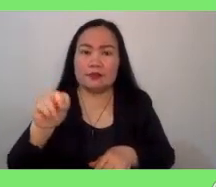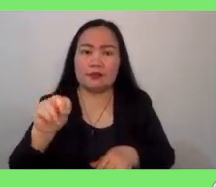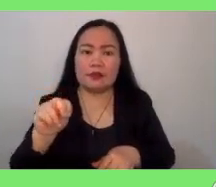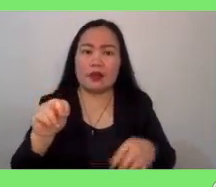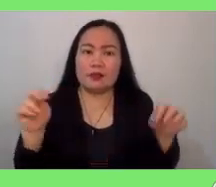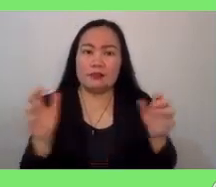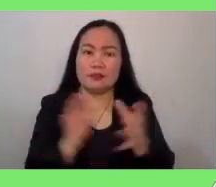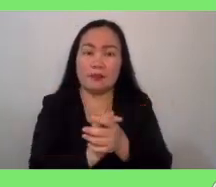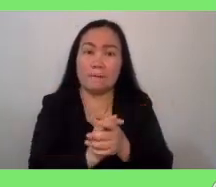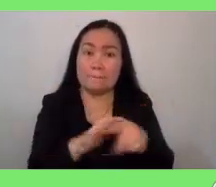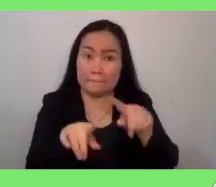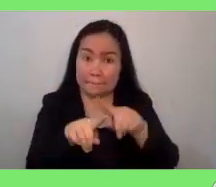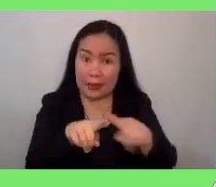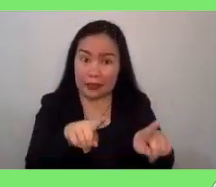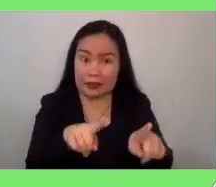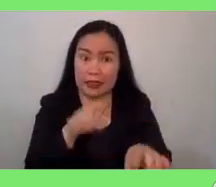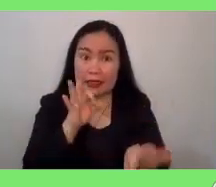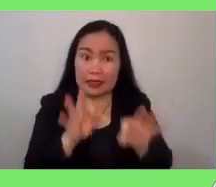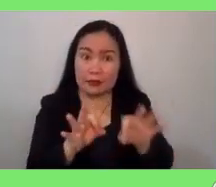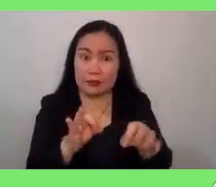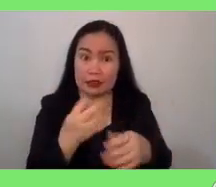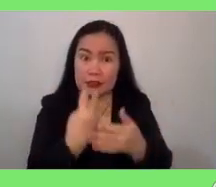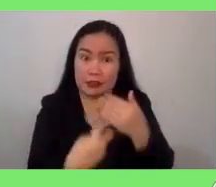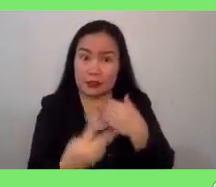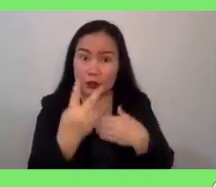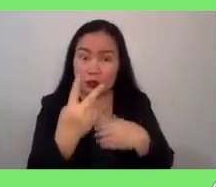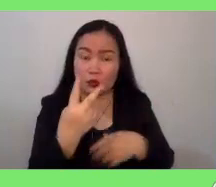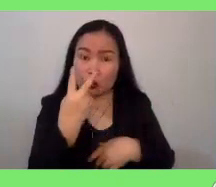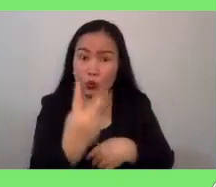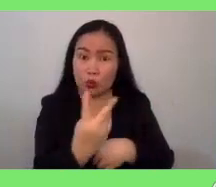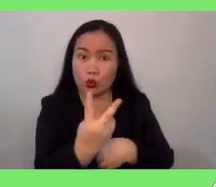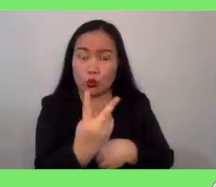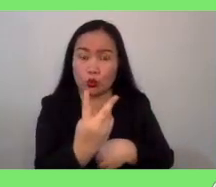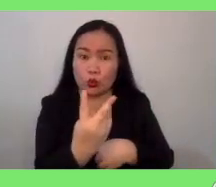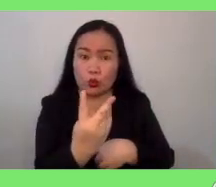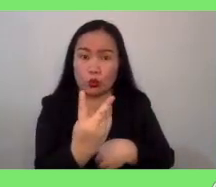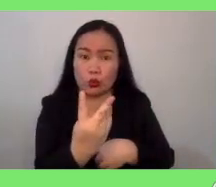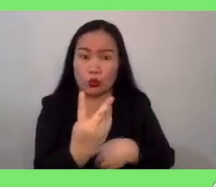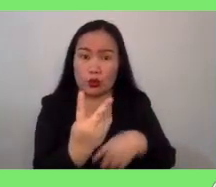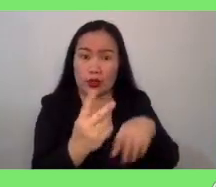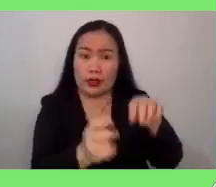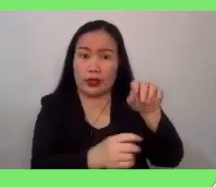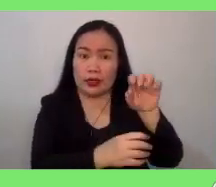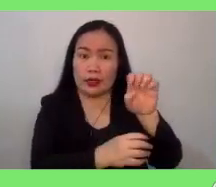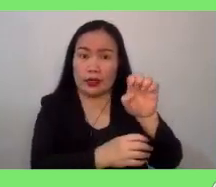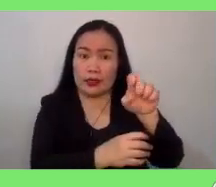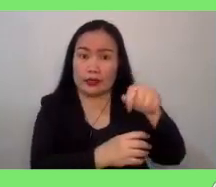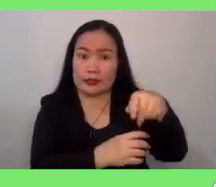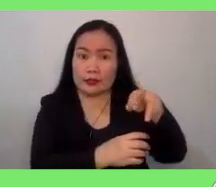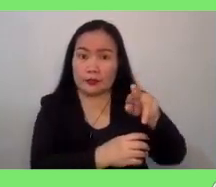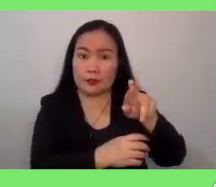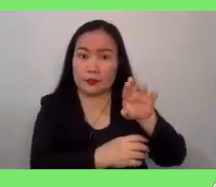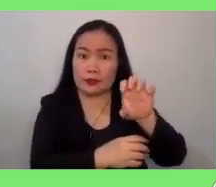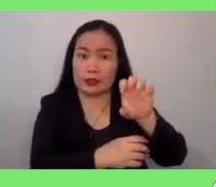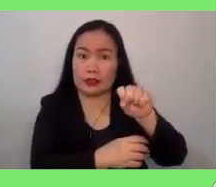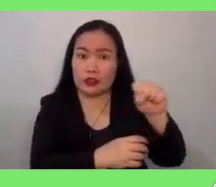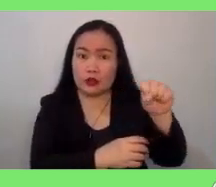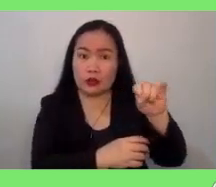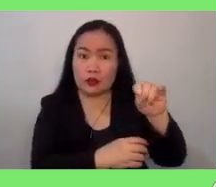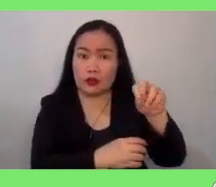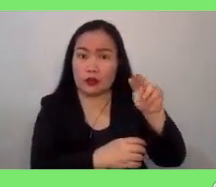sign. Pero, itong dalawang expression na to, pag pinakita natin na equal